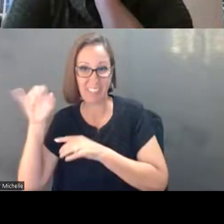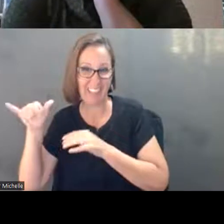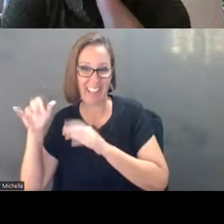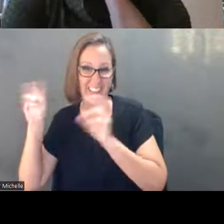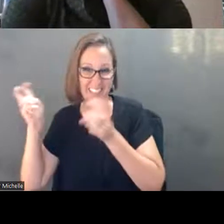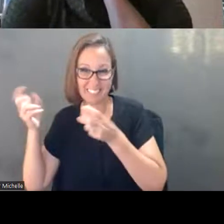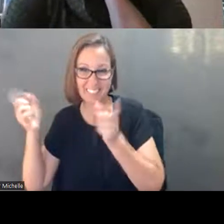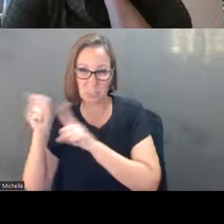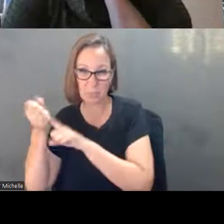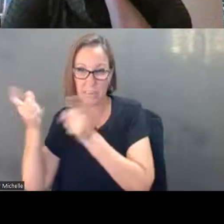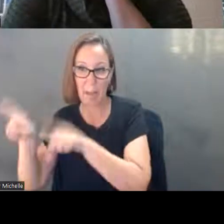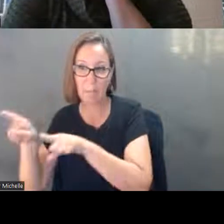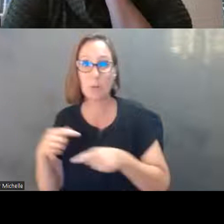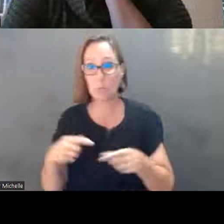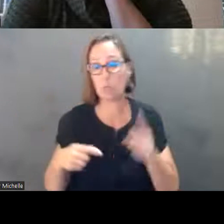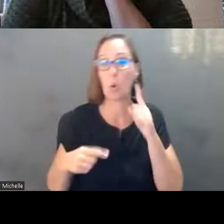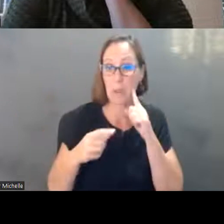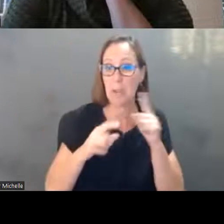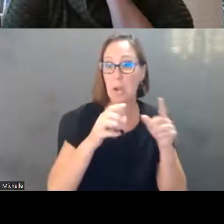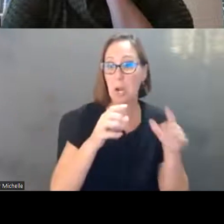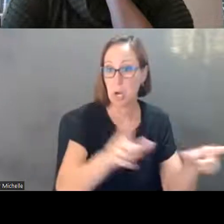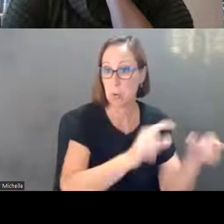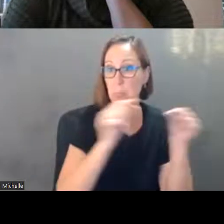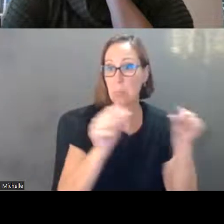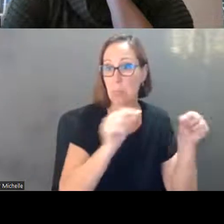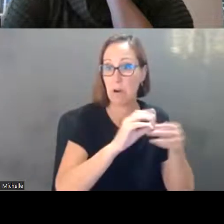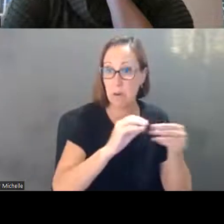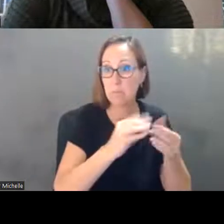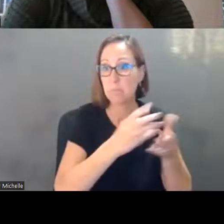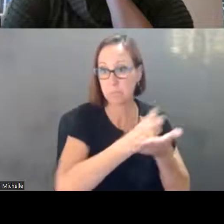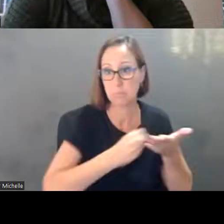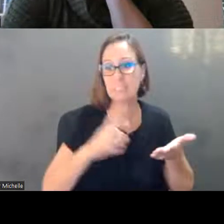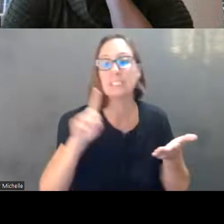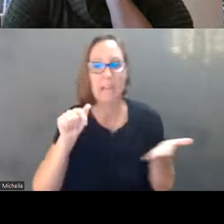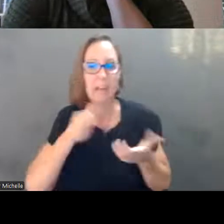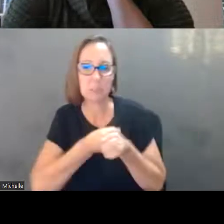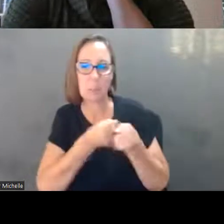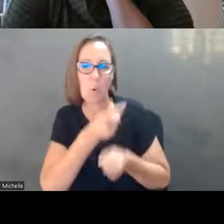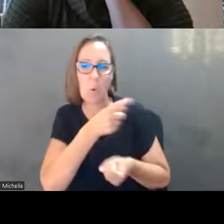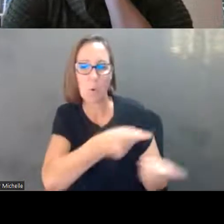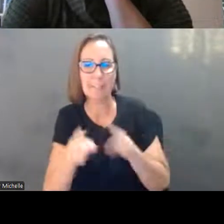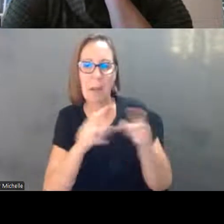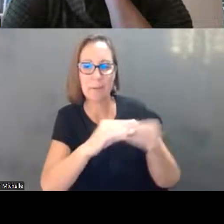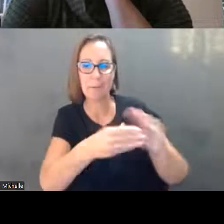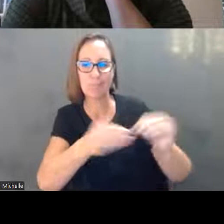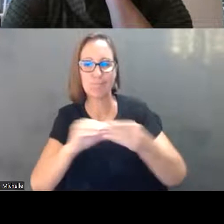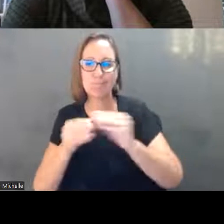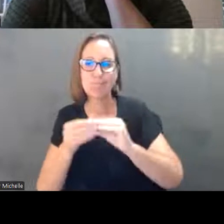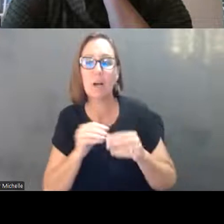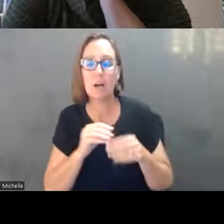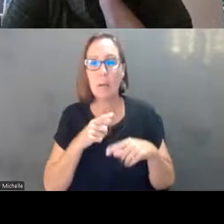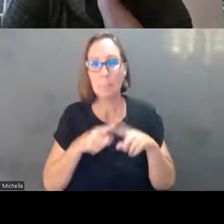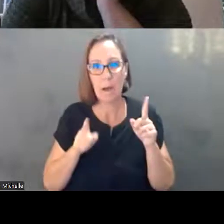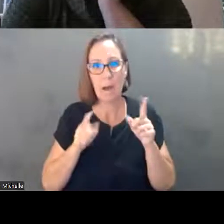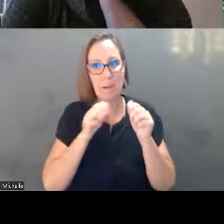I suspect the data is going to support this when we have the data come in later, that there are a lot of other sectors competing for